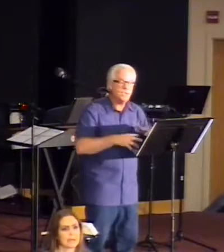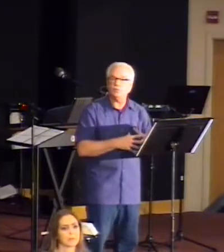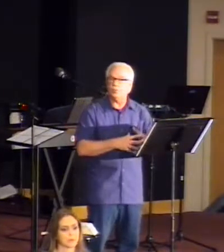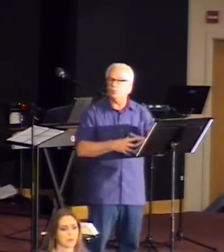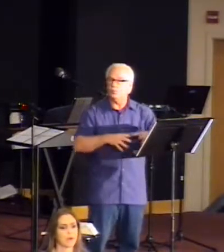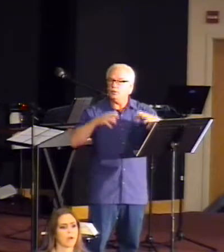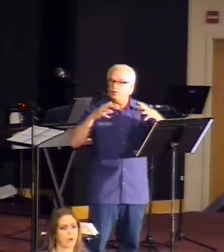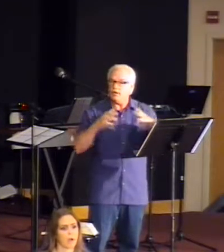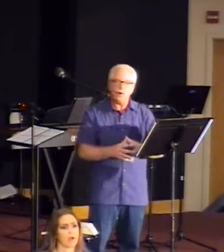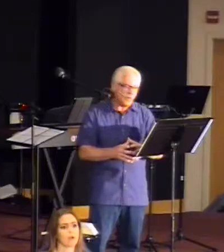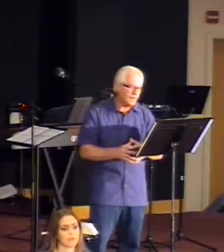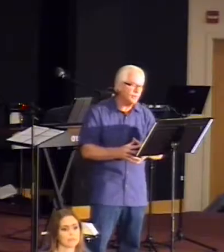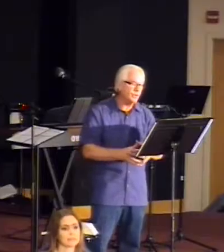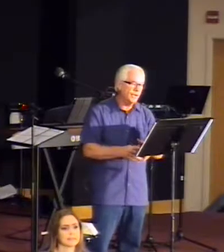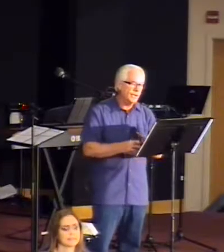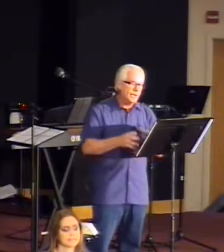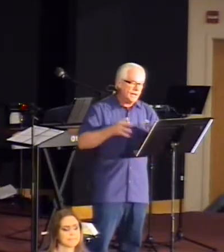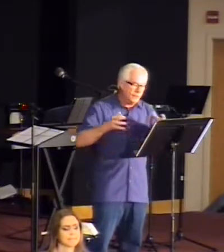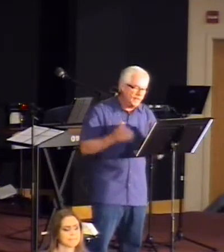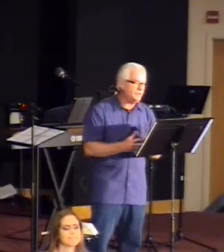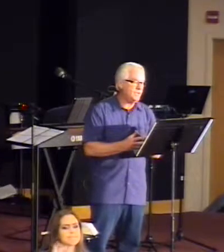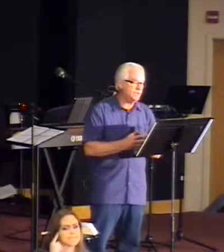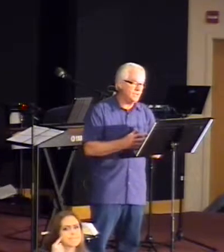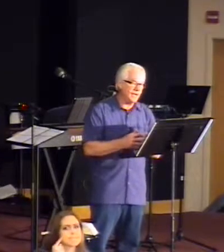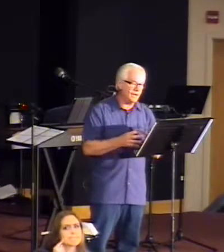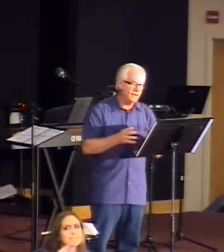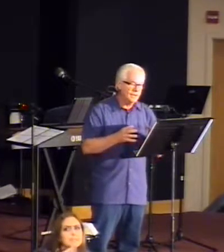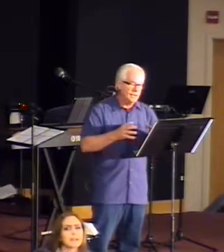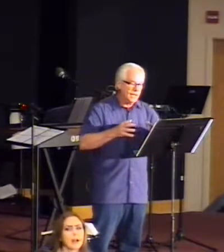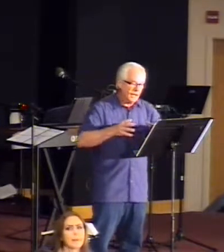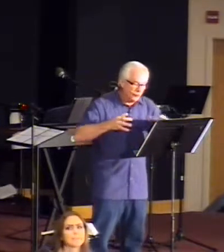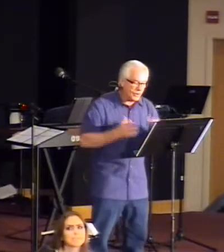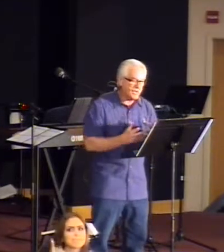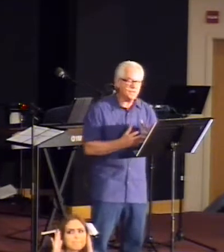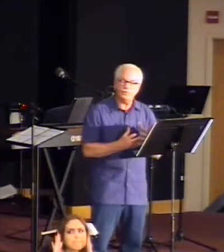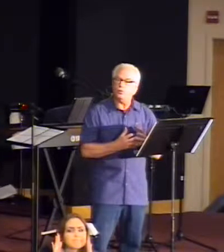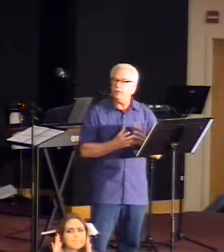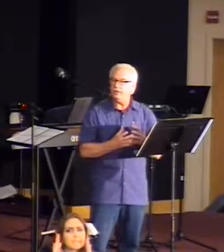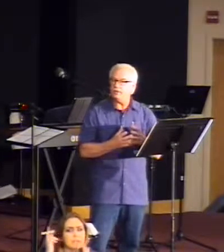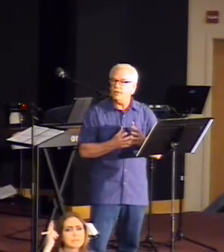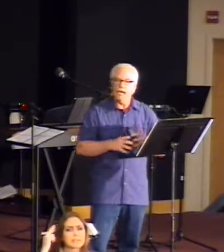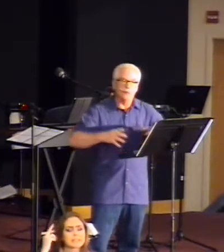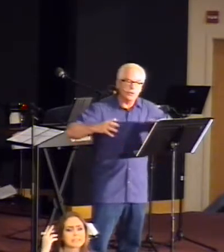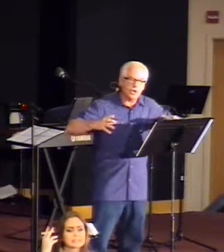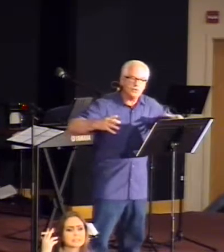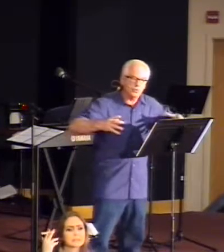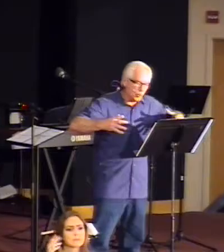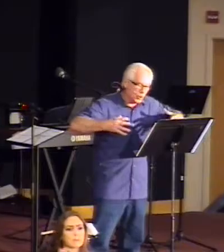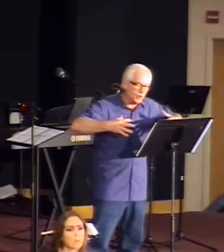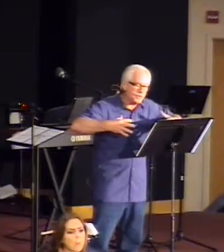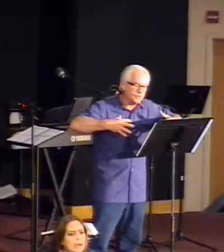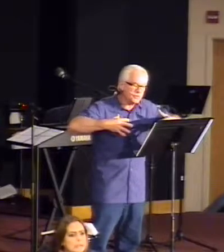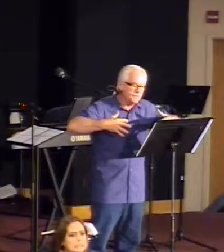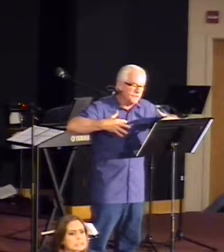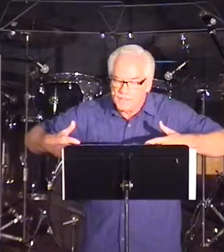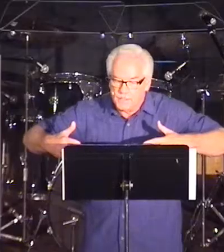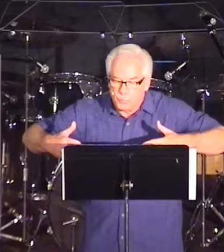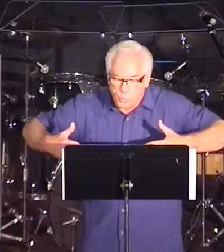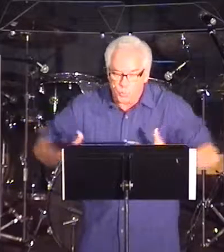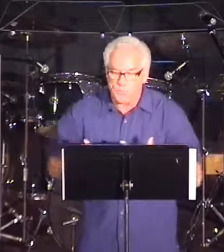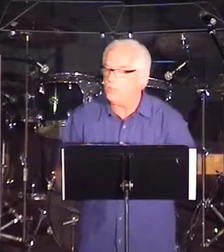In these words, we're willing to say, all right, Lord, I'm paying attention now. I've realized there's a weakness. I've realized the world has sort